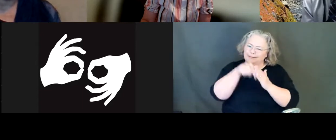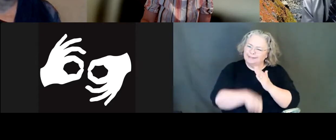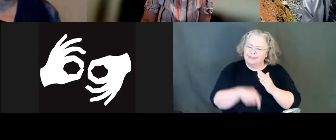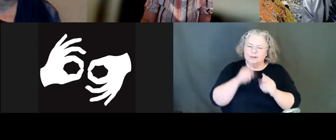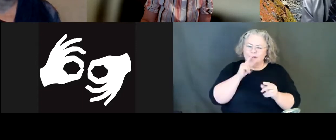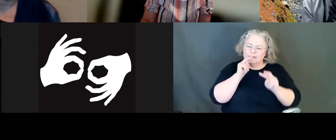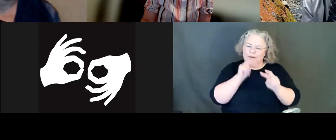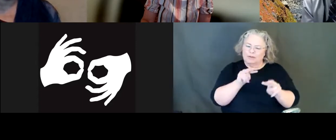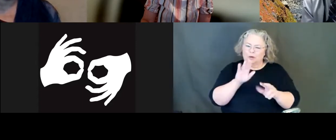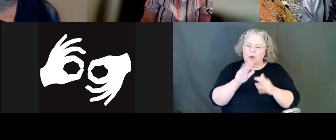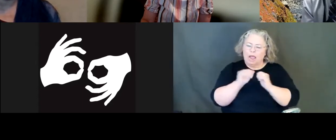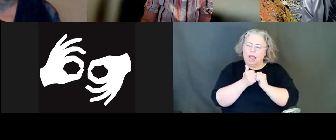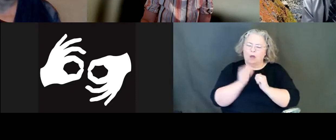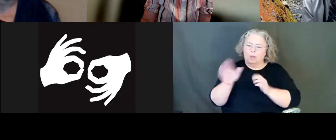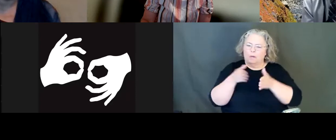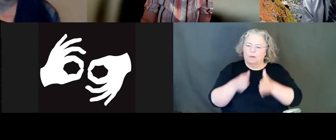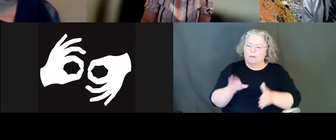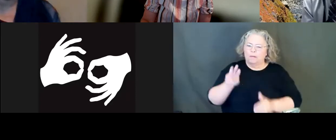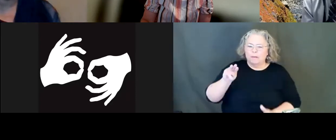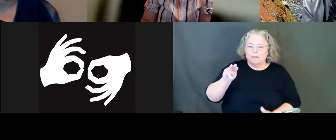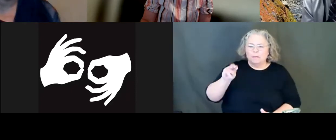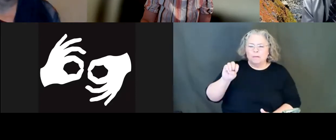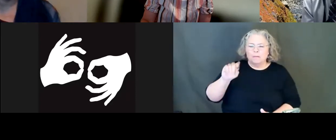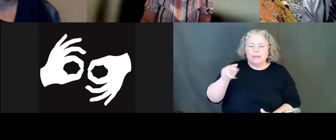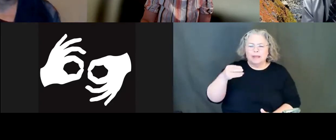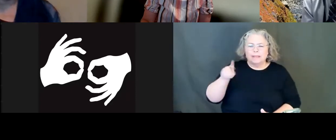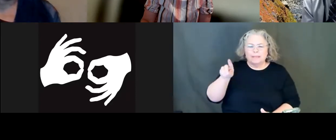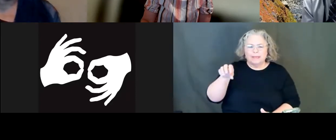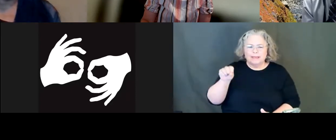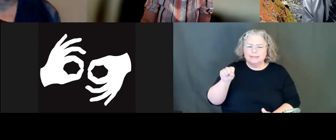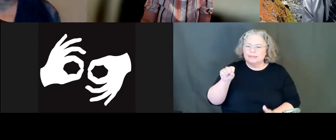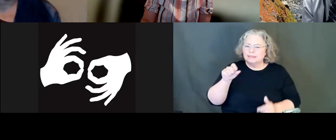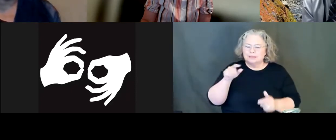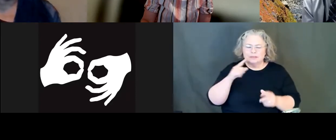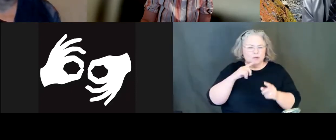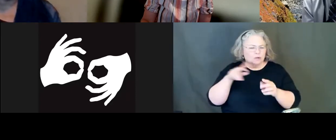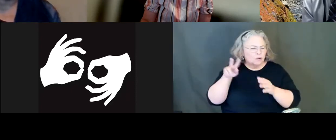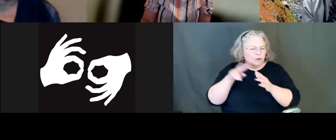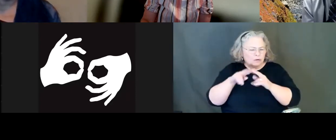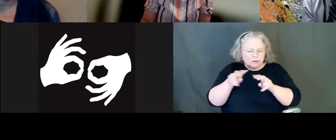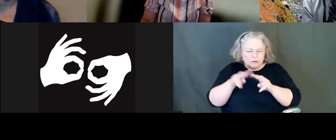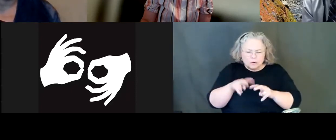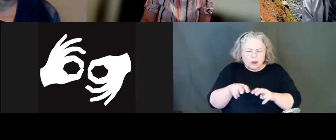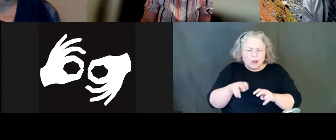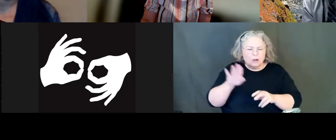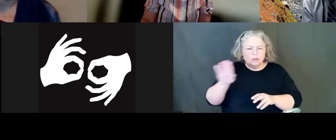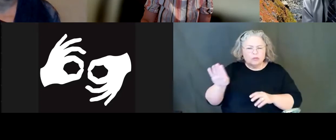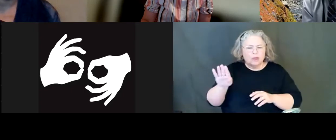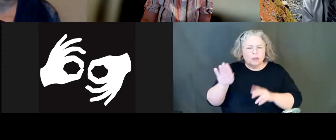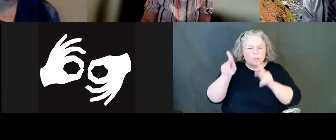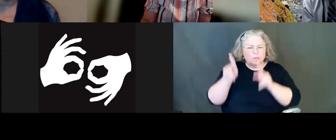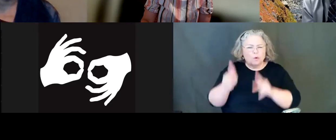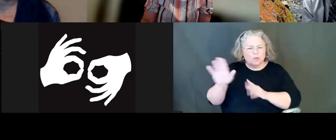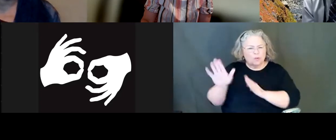at the methodology. Sometimes you do have to dig a little deeper and find out, the qualifications of the person